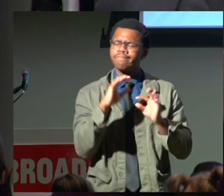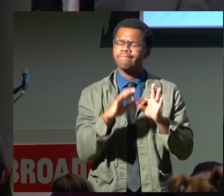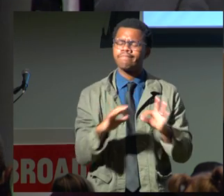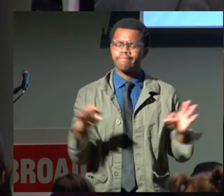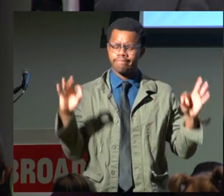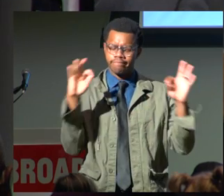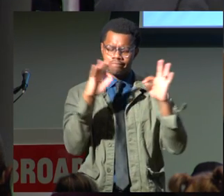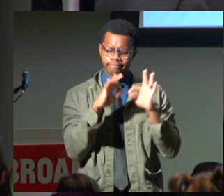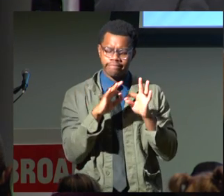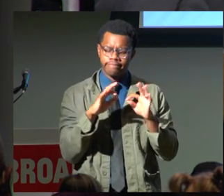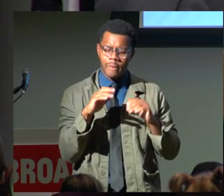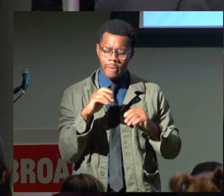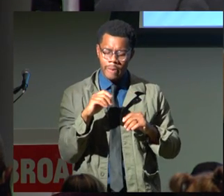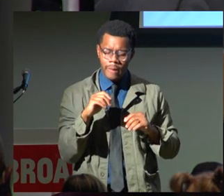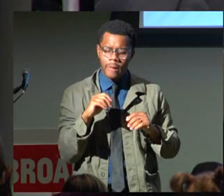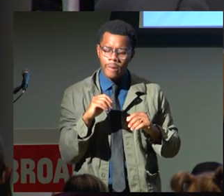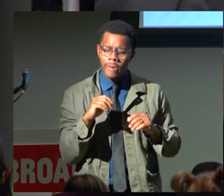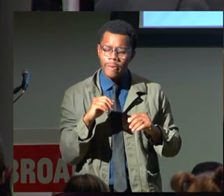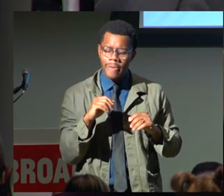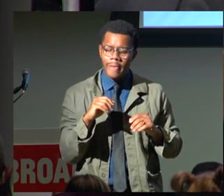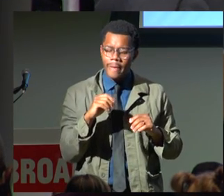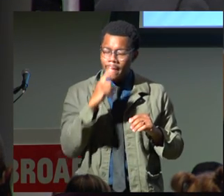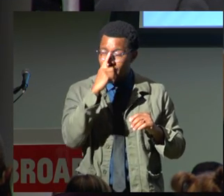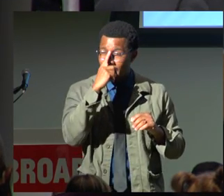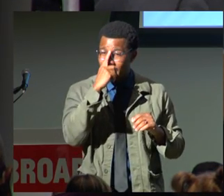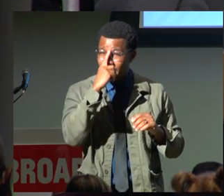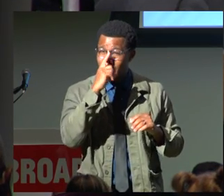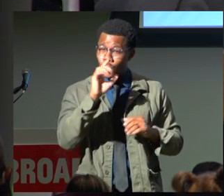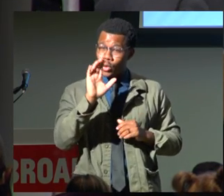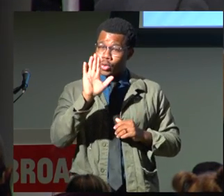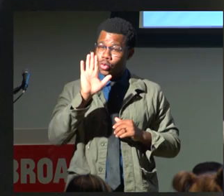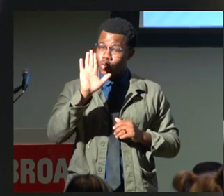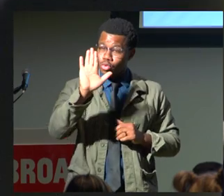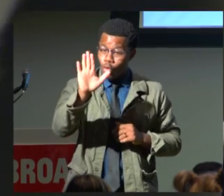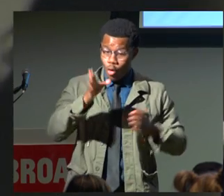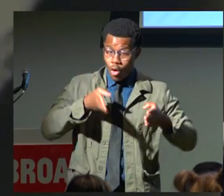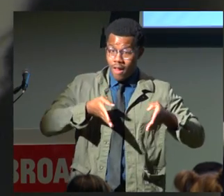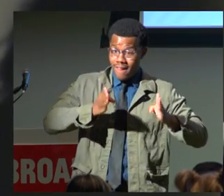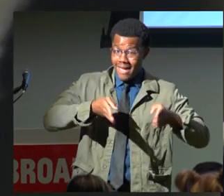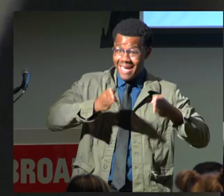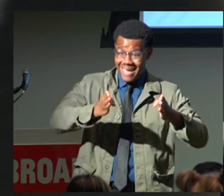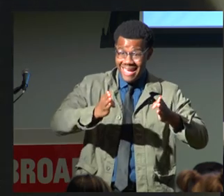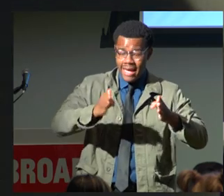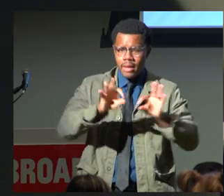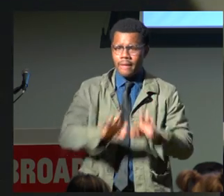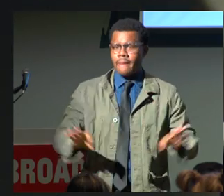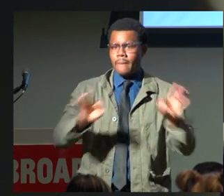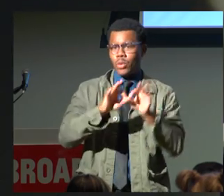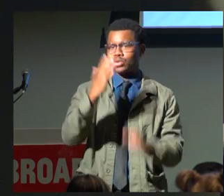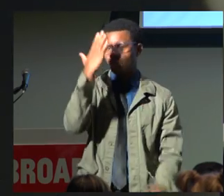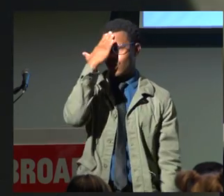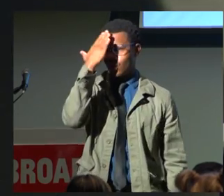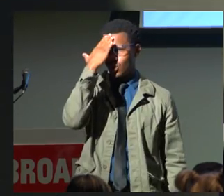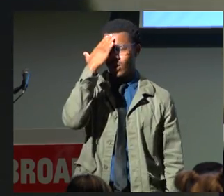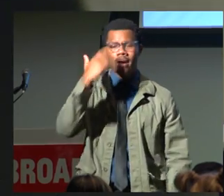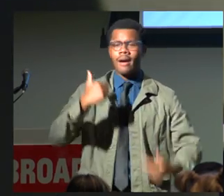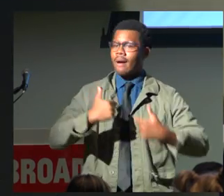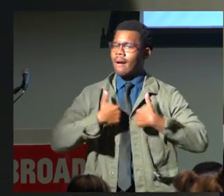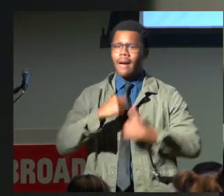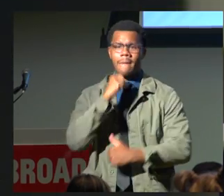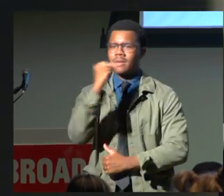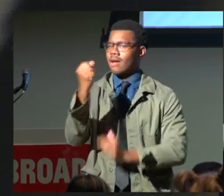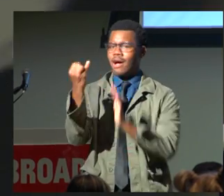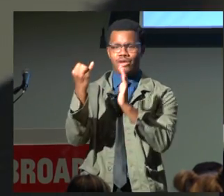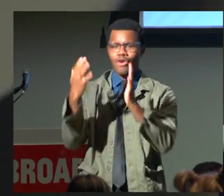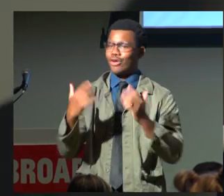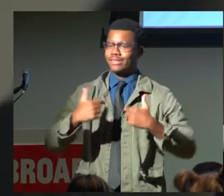I think you have to be really, really aware of your lane. I am not an artist. I don't want to be an artist. My husband is not.